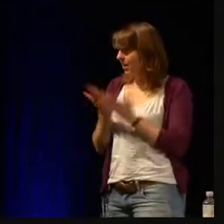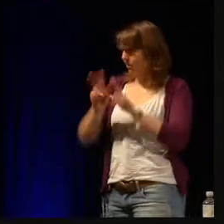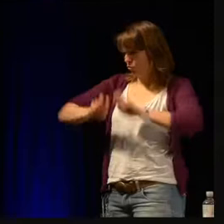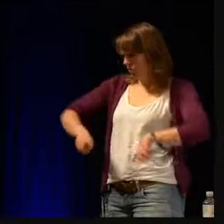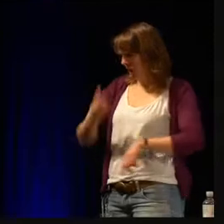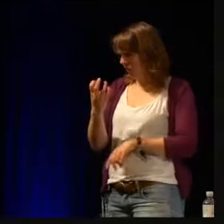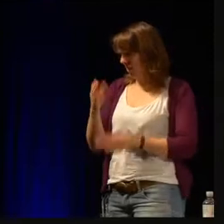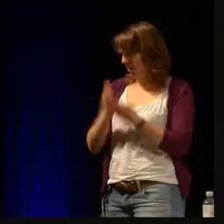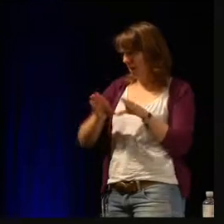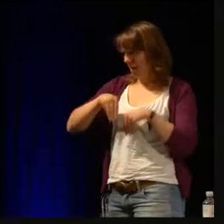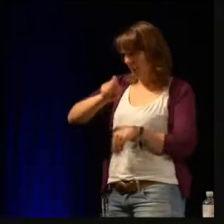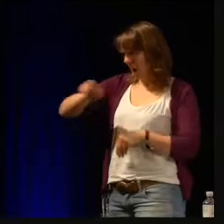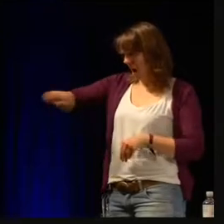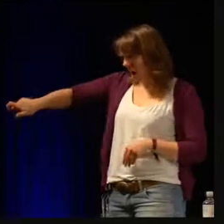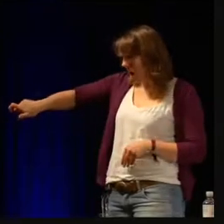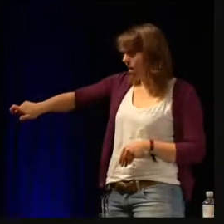40 volunteers and